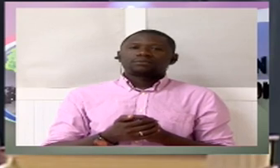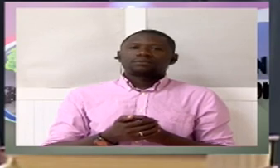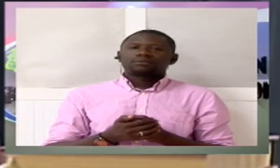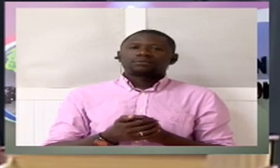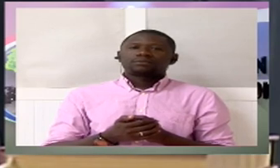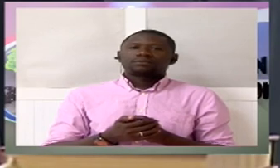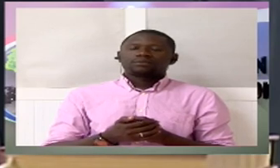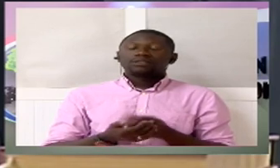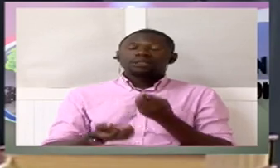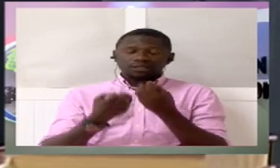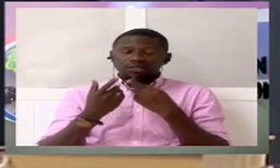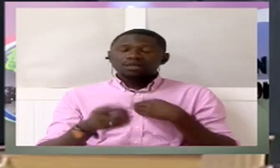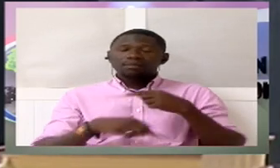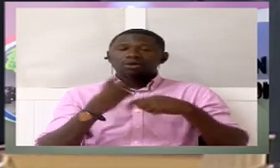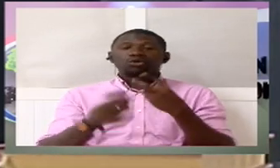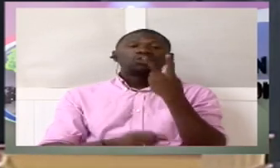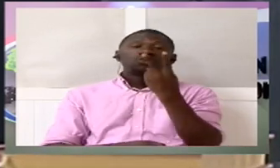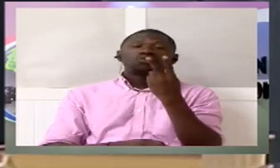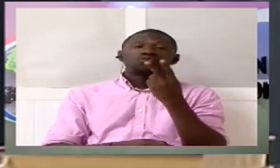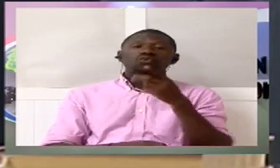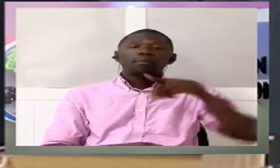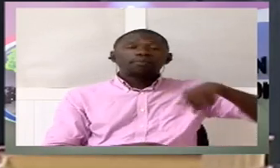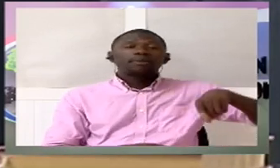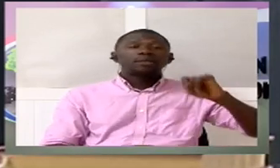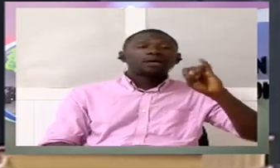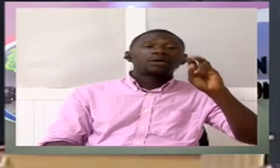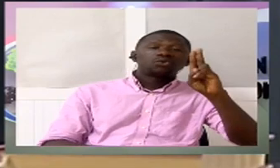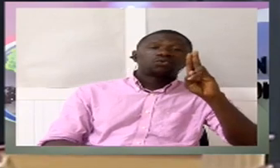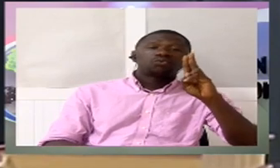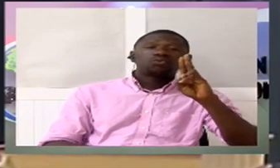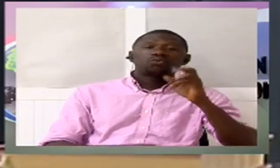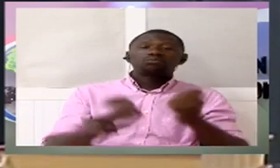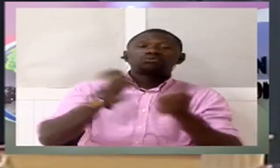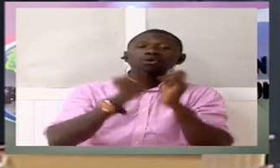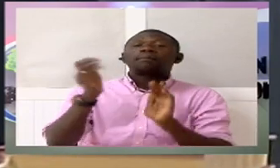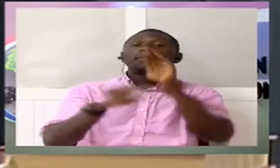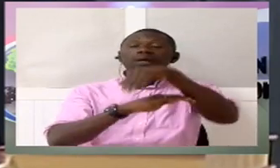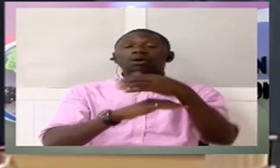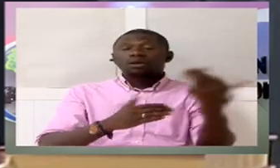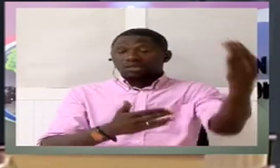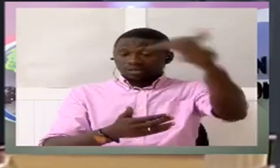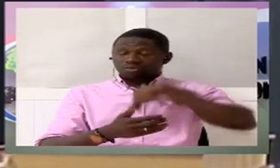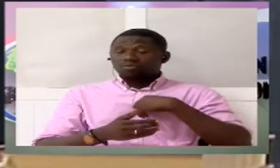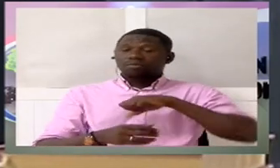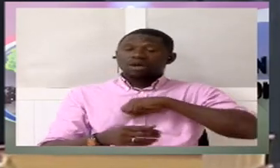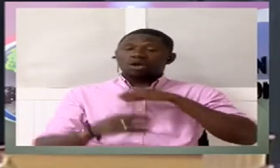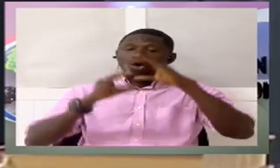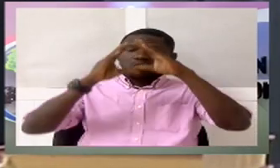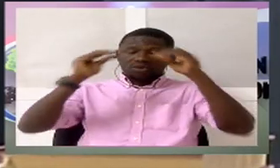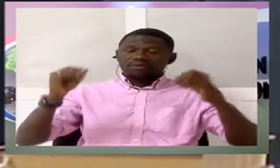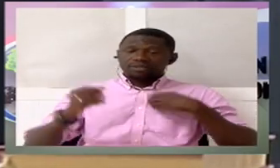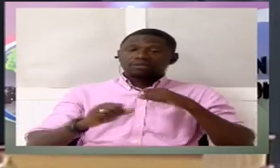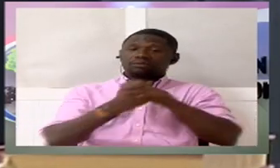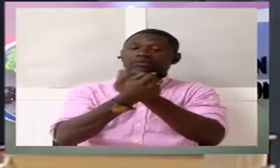He said two paramilitary pickups came to my office and arrested me. All of them were with